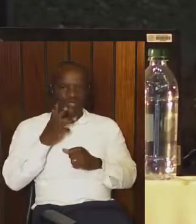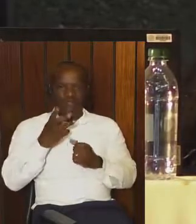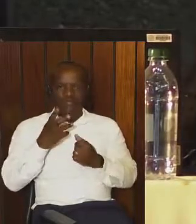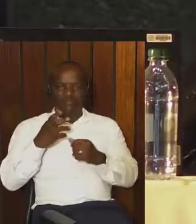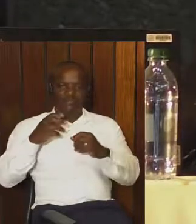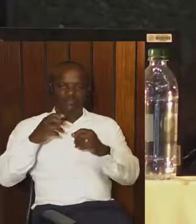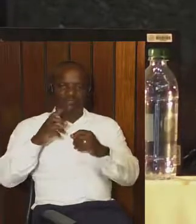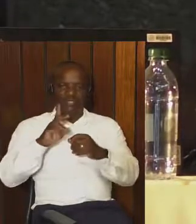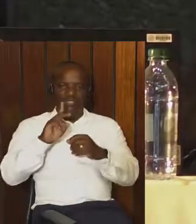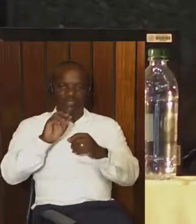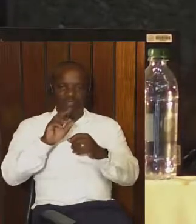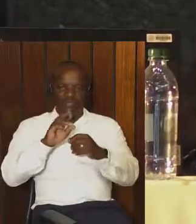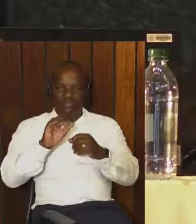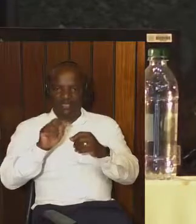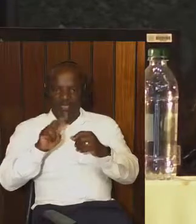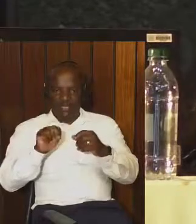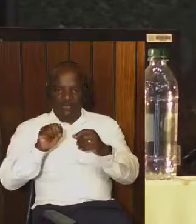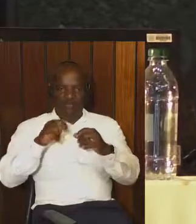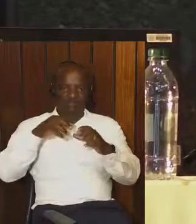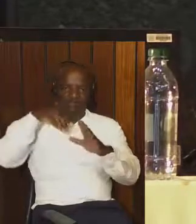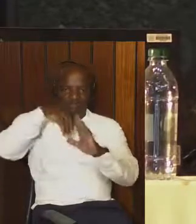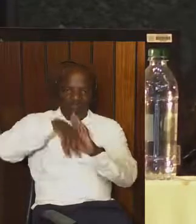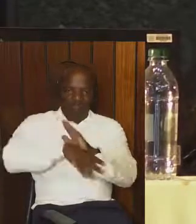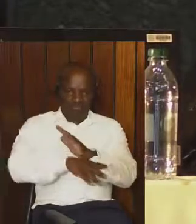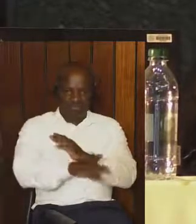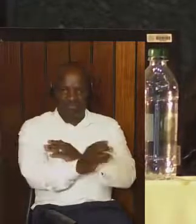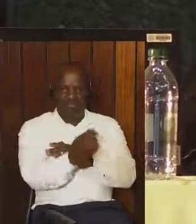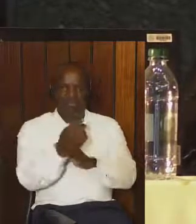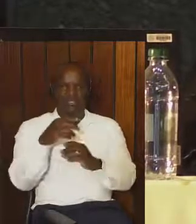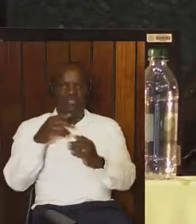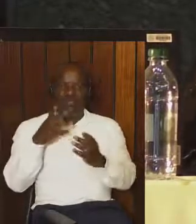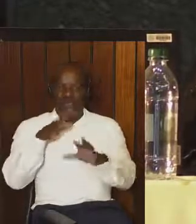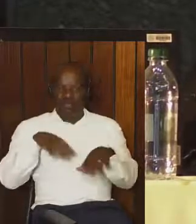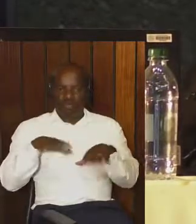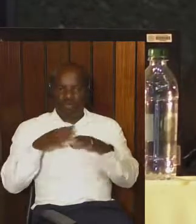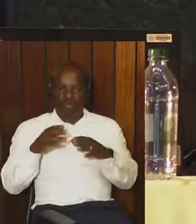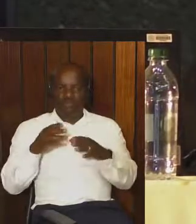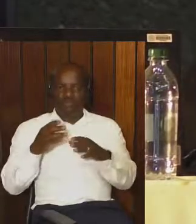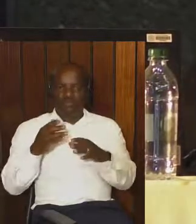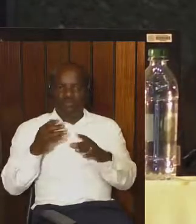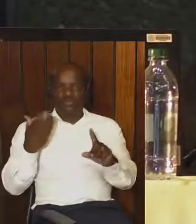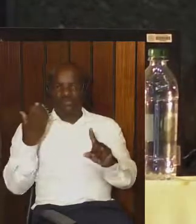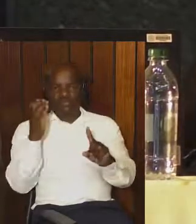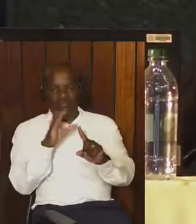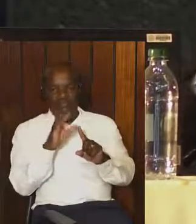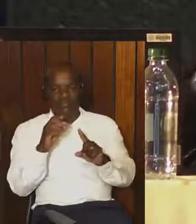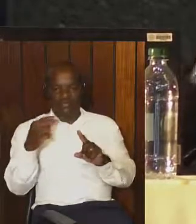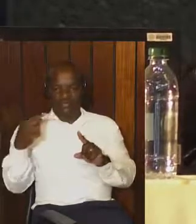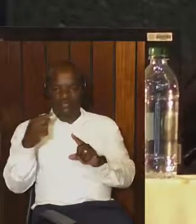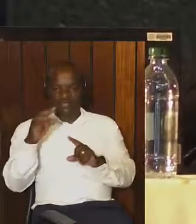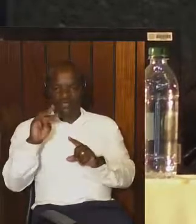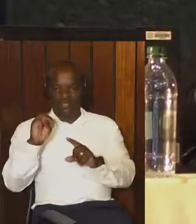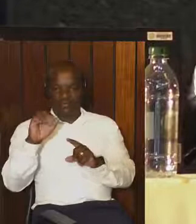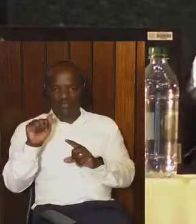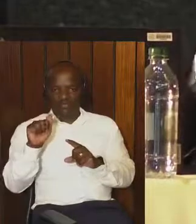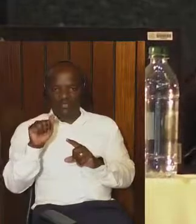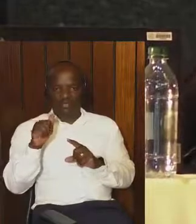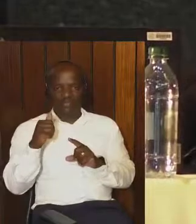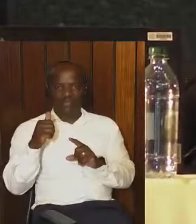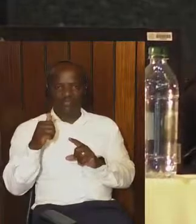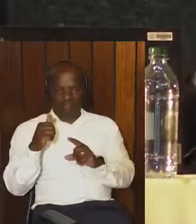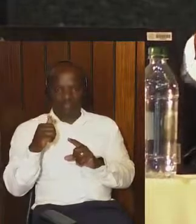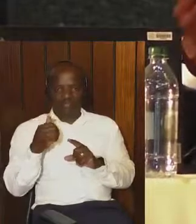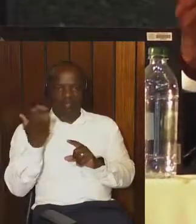place. So what we have mentioned, the consultants that were appointed through the GMA has done that in the concept. So